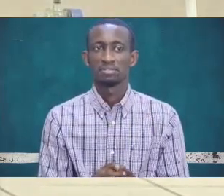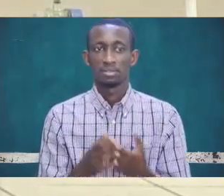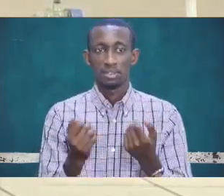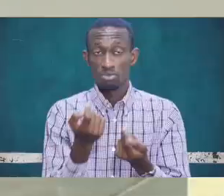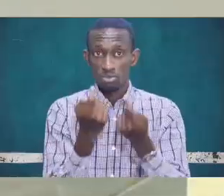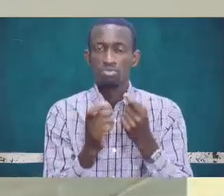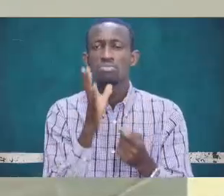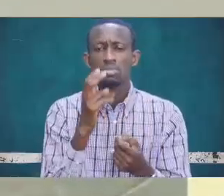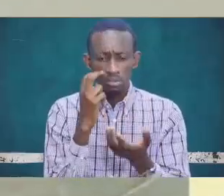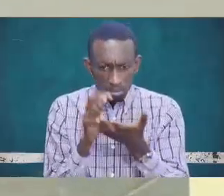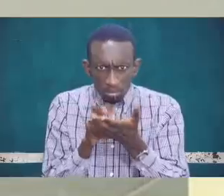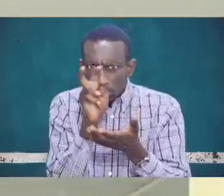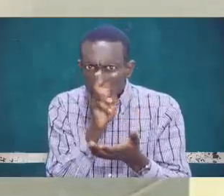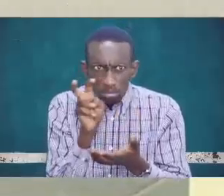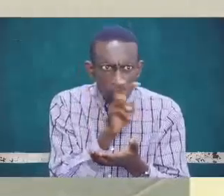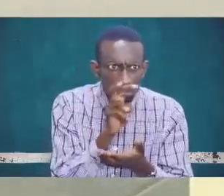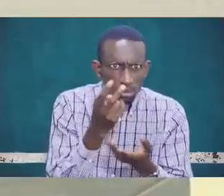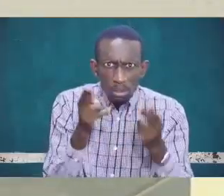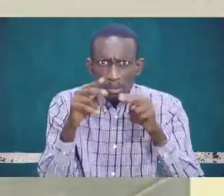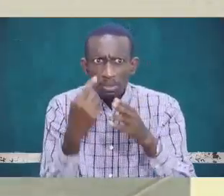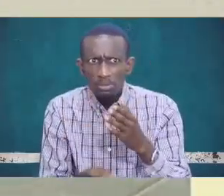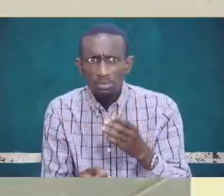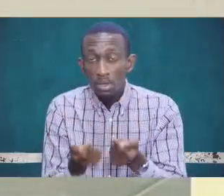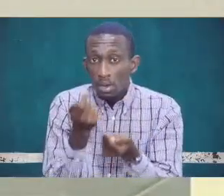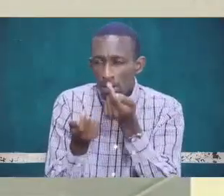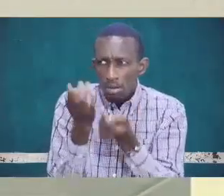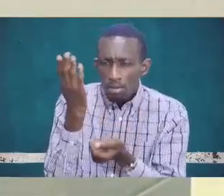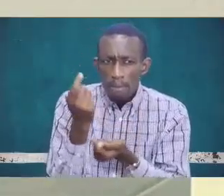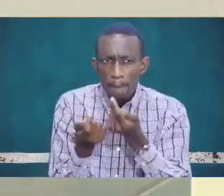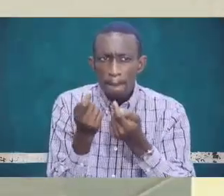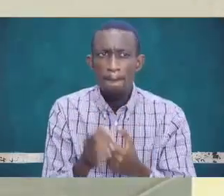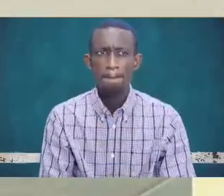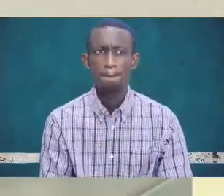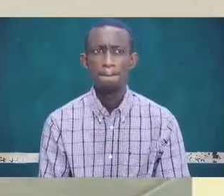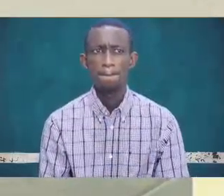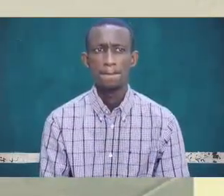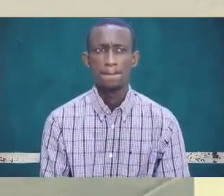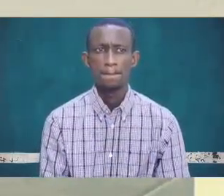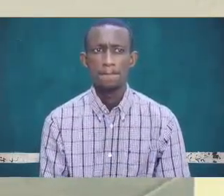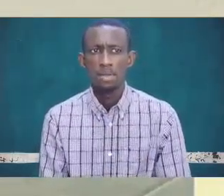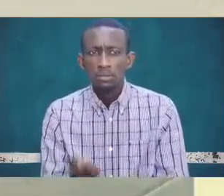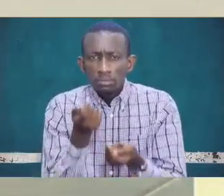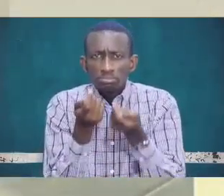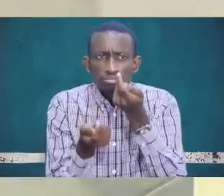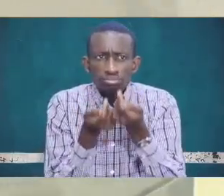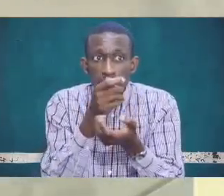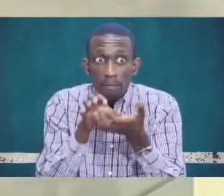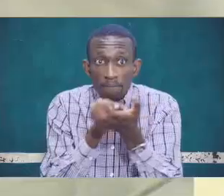observe what is happening. So this is a source of heat. So we are heating the mixture